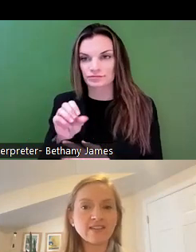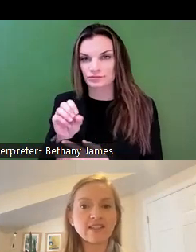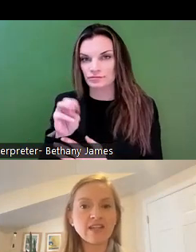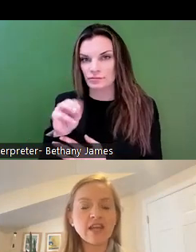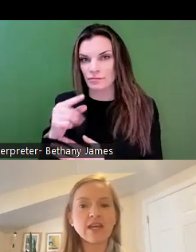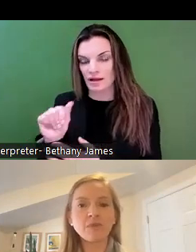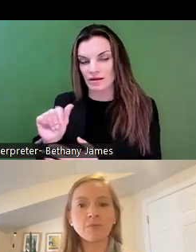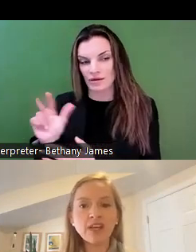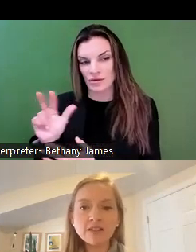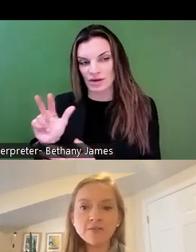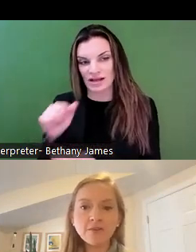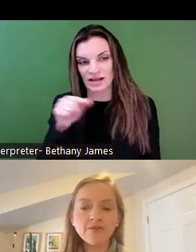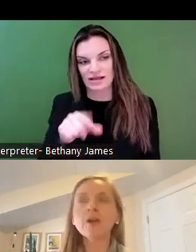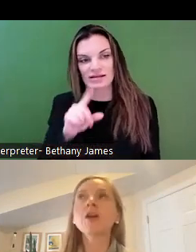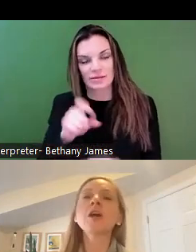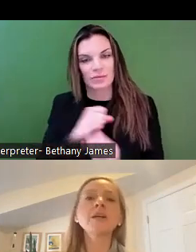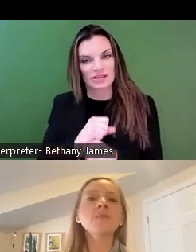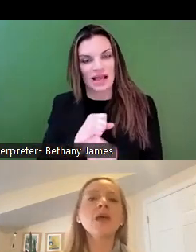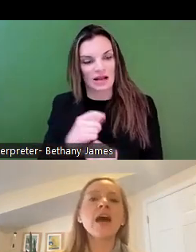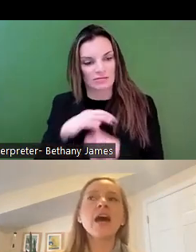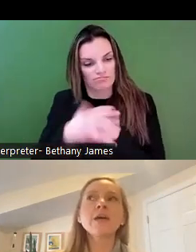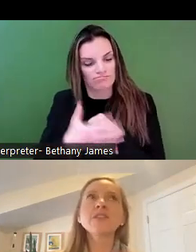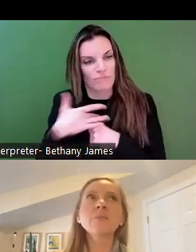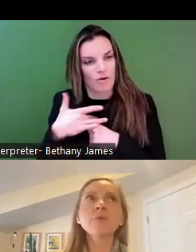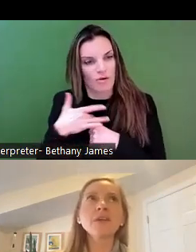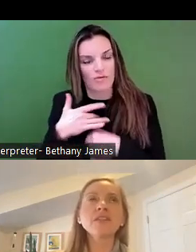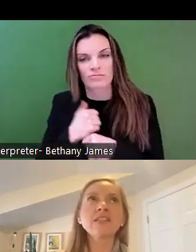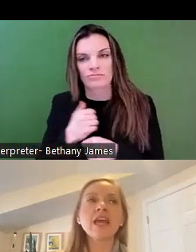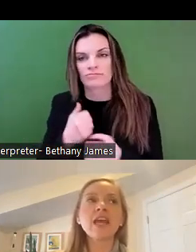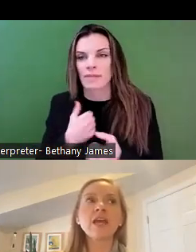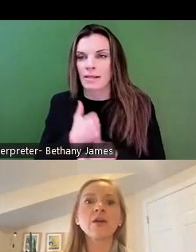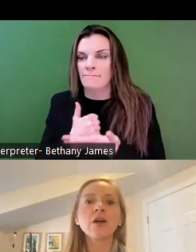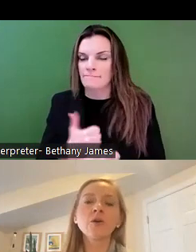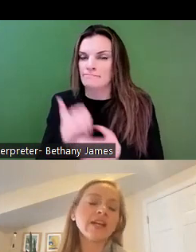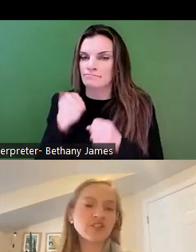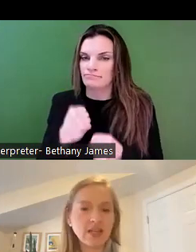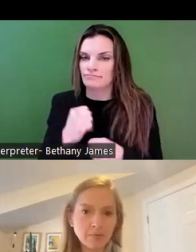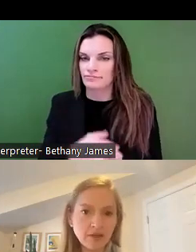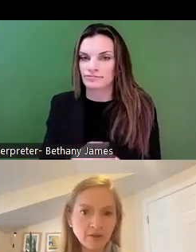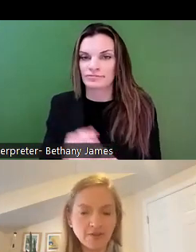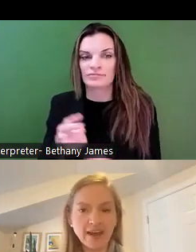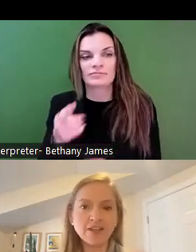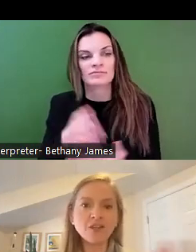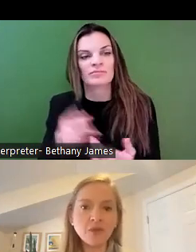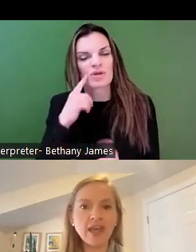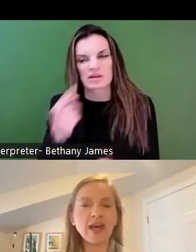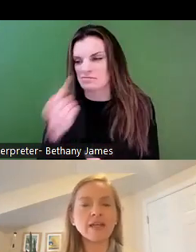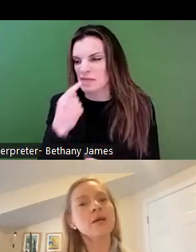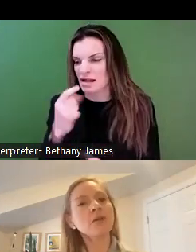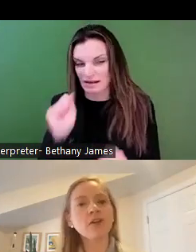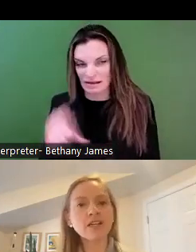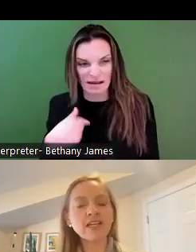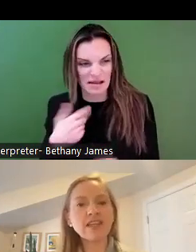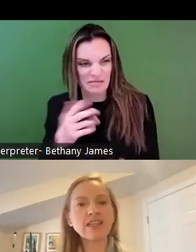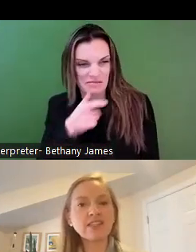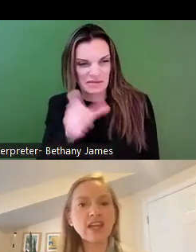fatty acids can be protective for our heart. Some people may say, oh, can I just take a pill for that? You can,